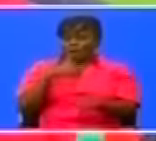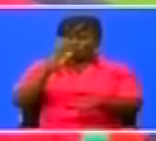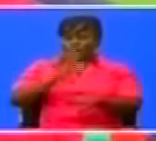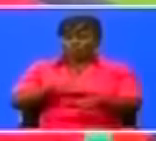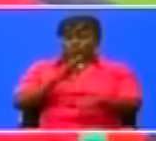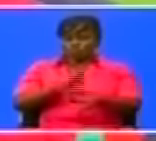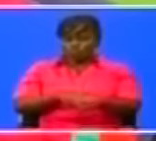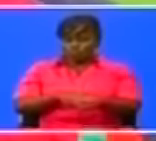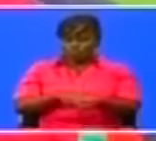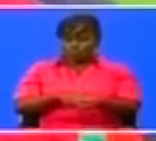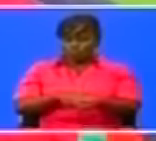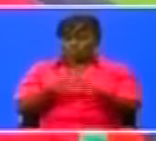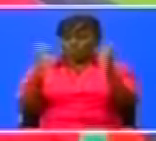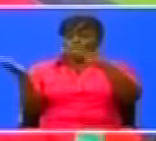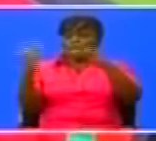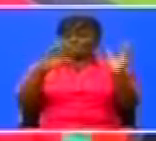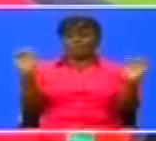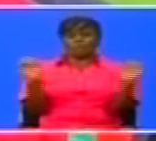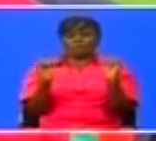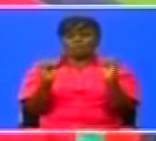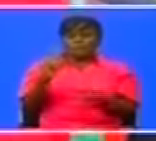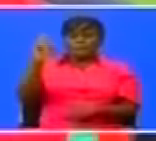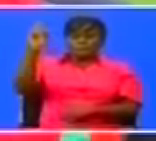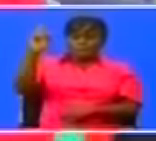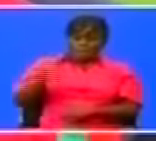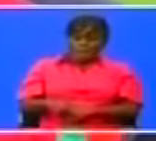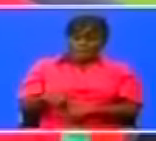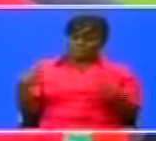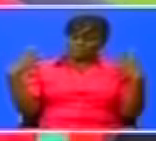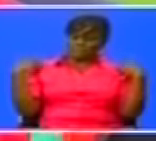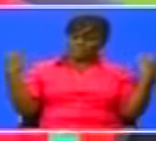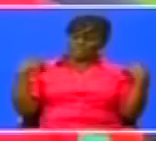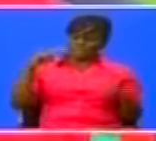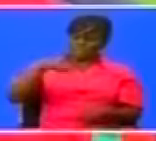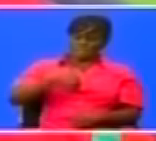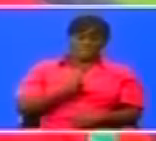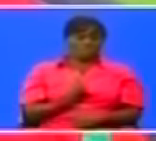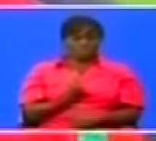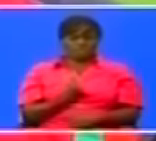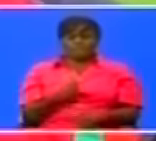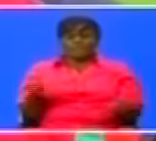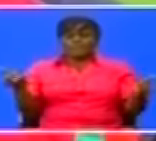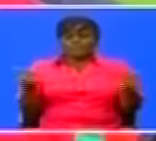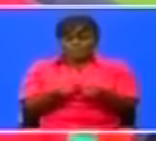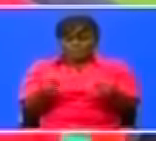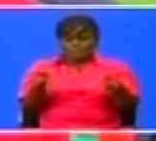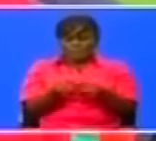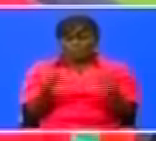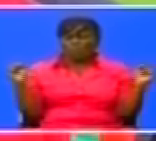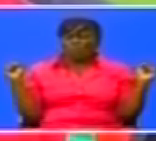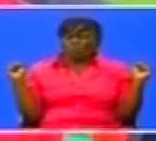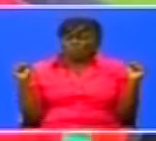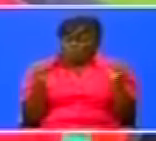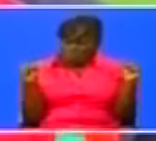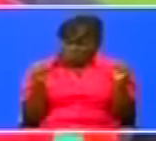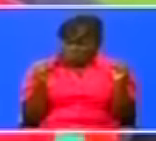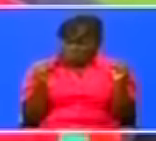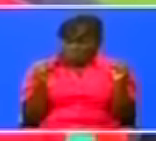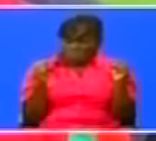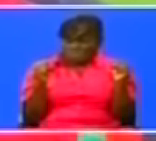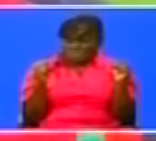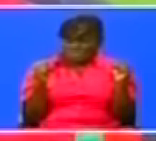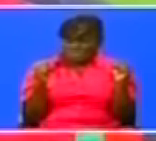kunini ya kutrain. Hakuna attitude. Ni lazima you train wewe mwenyewe, huna attitude. Pia baridi. Kuna baridi weather